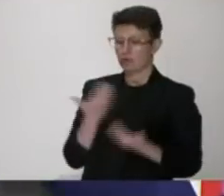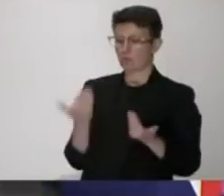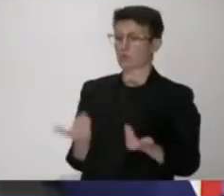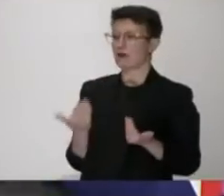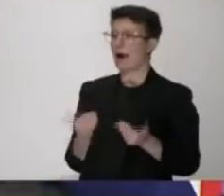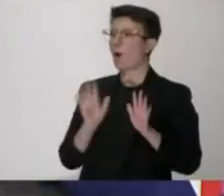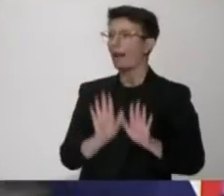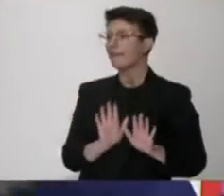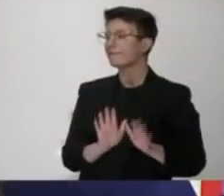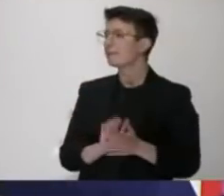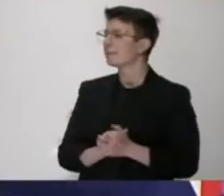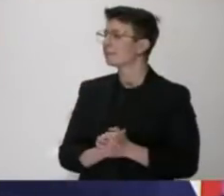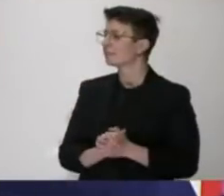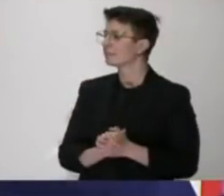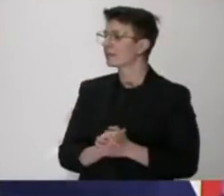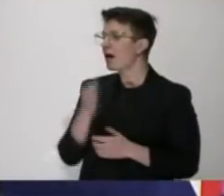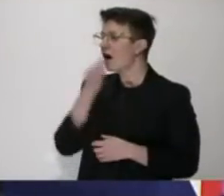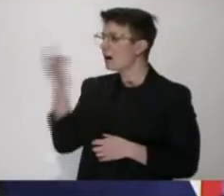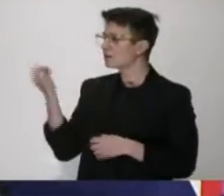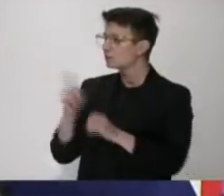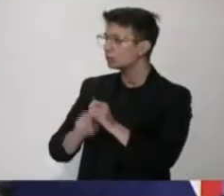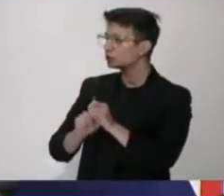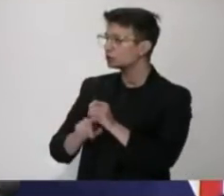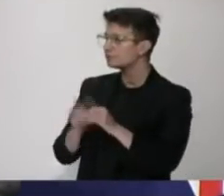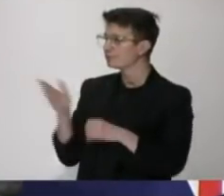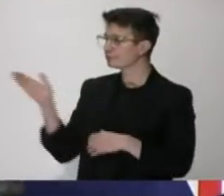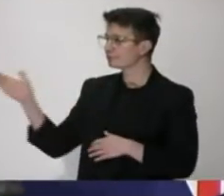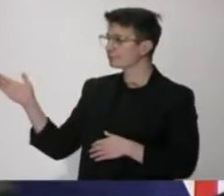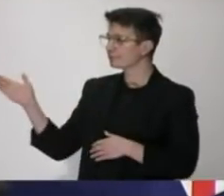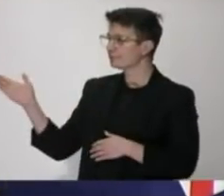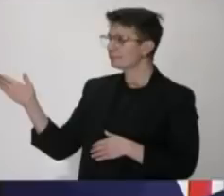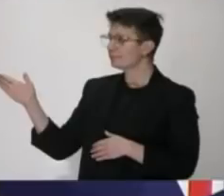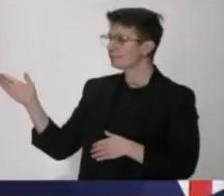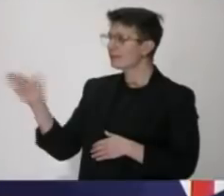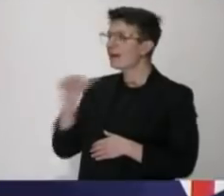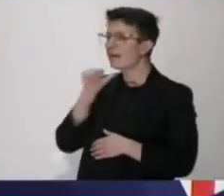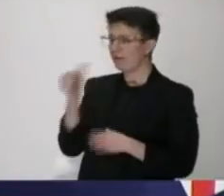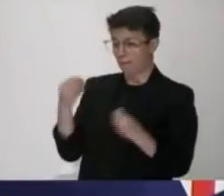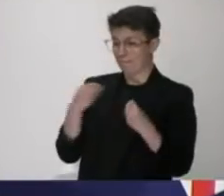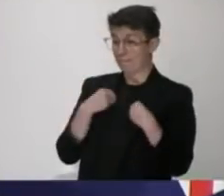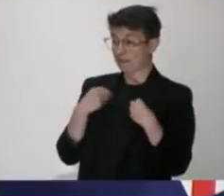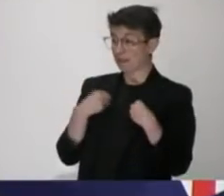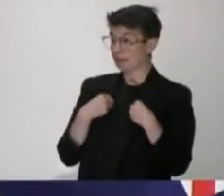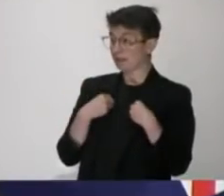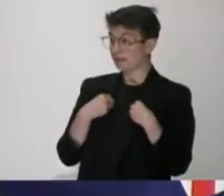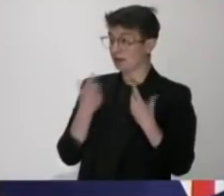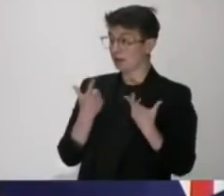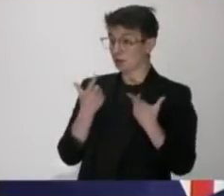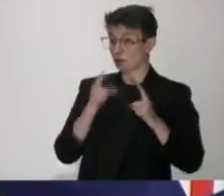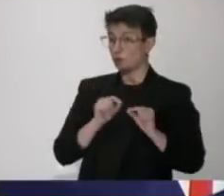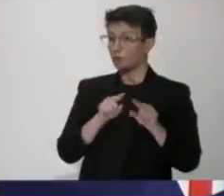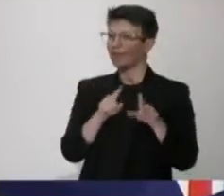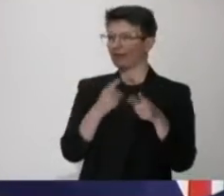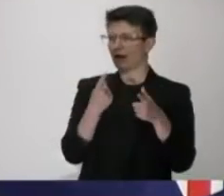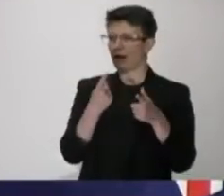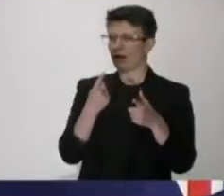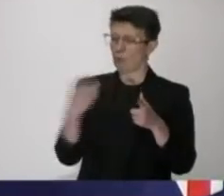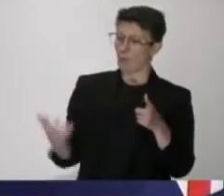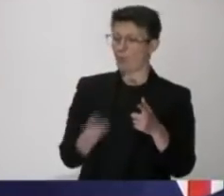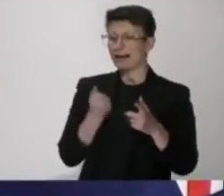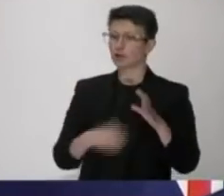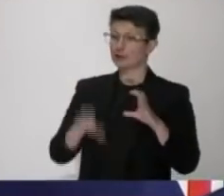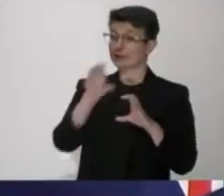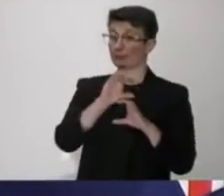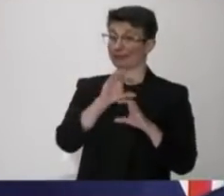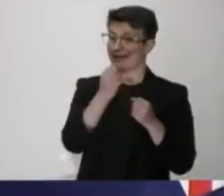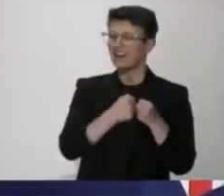excuse my ignorance on this, if a business is on the extended subsidy, the one announced in June, and that covers the period that